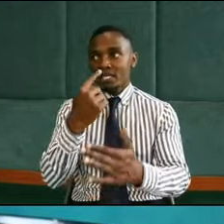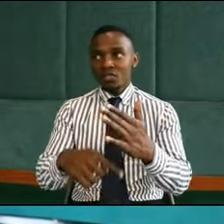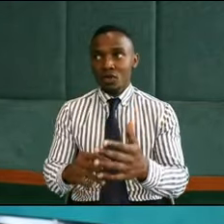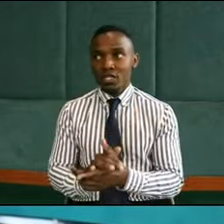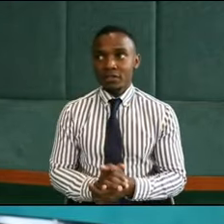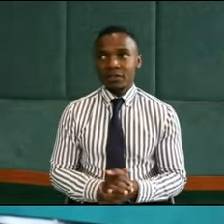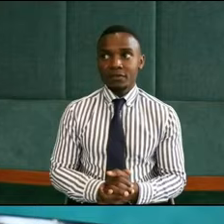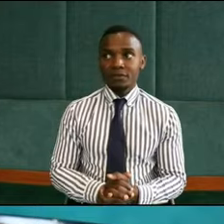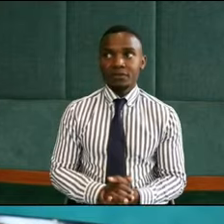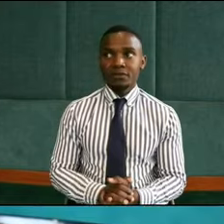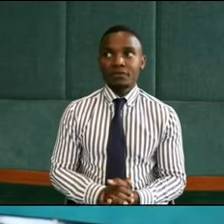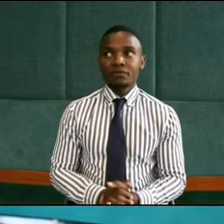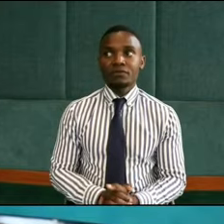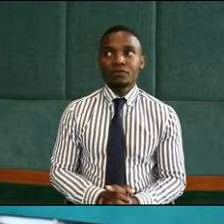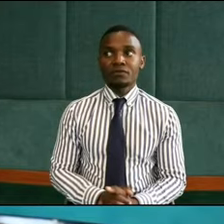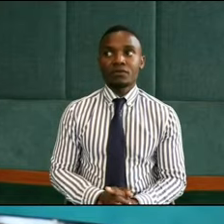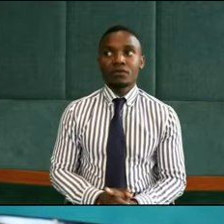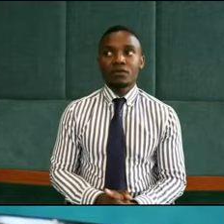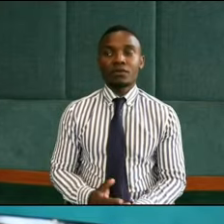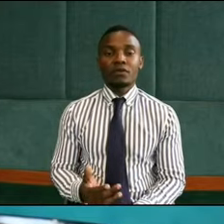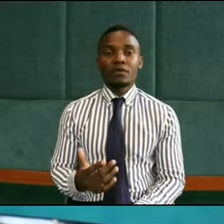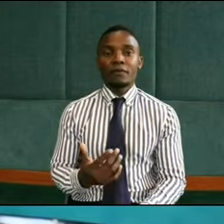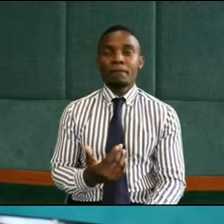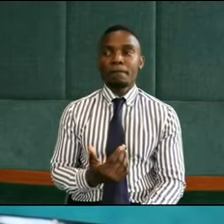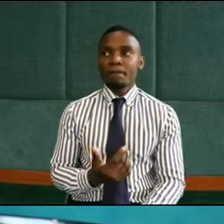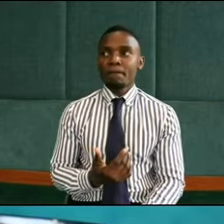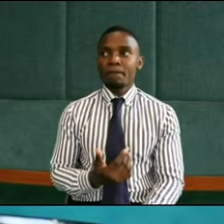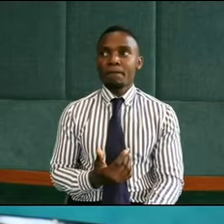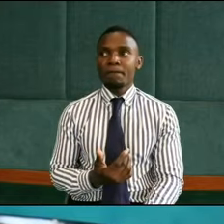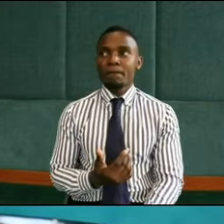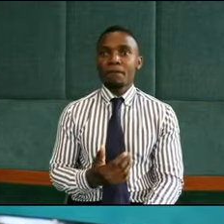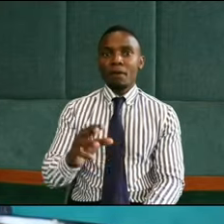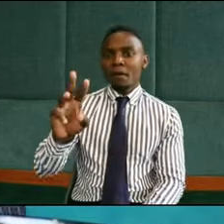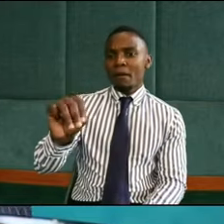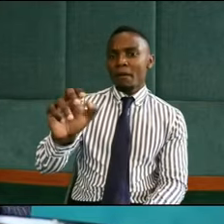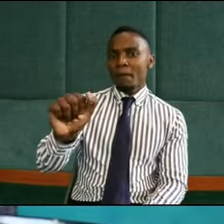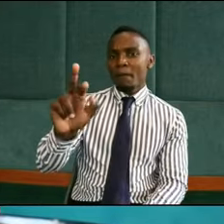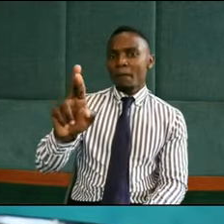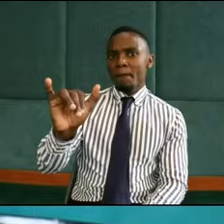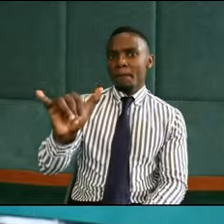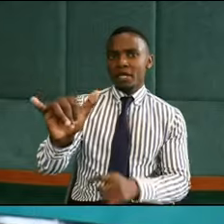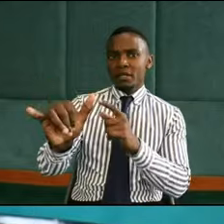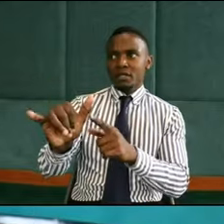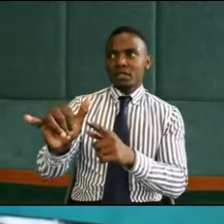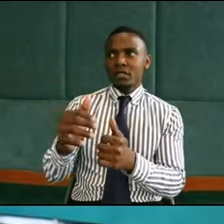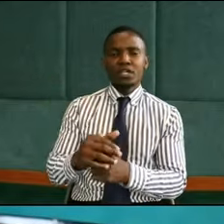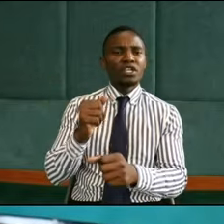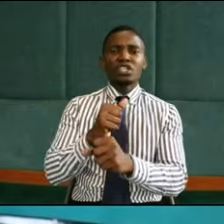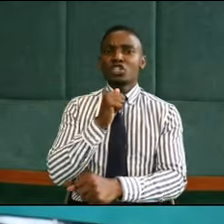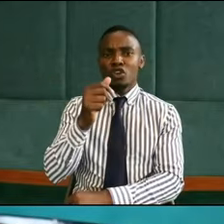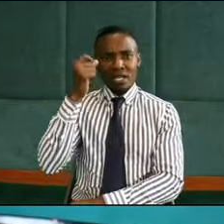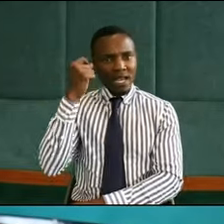page 560, paragraph 4. Mary knew not the full significance